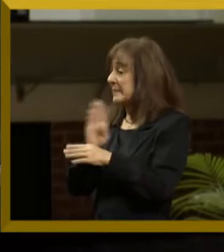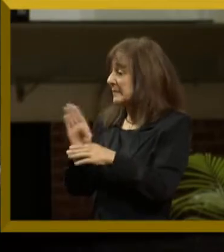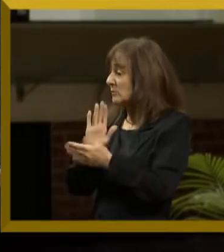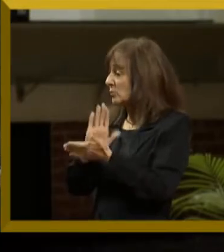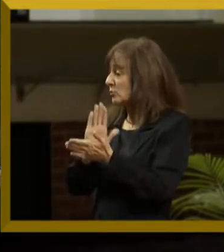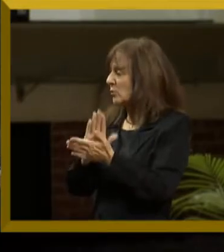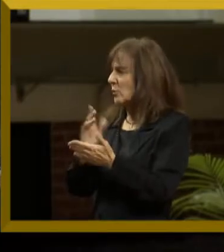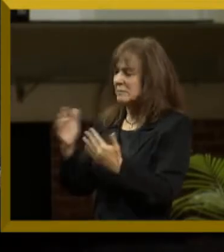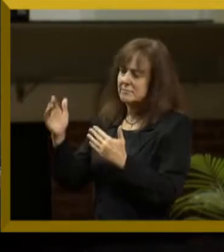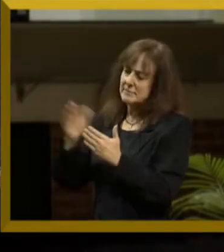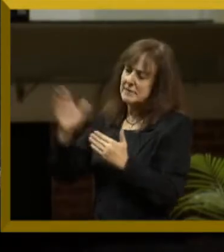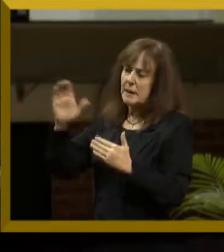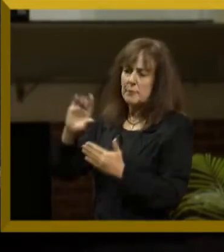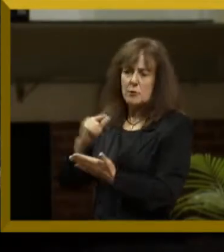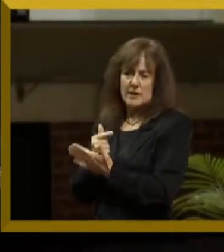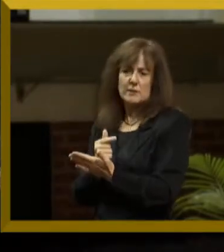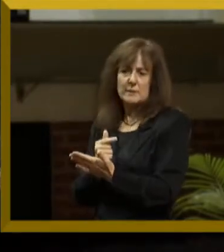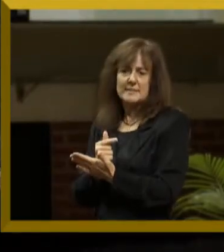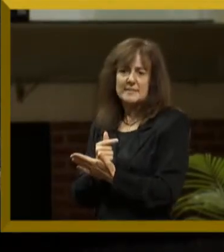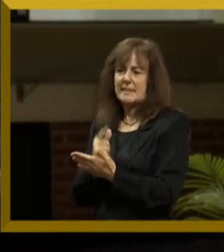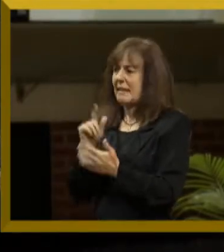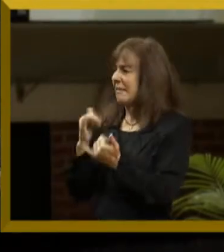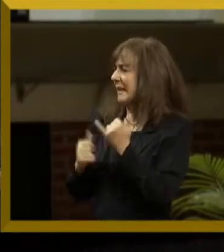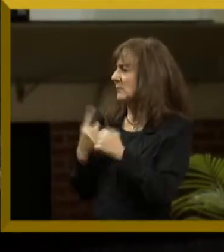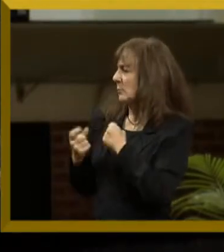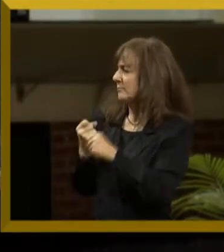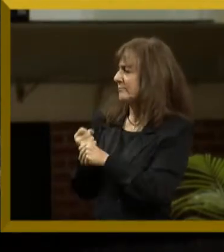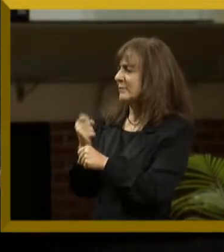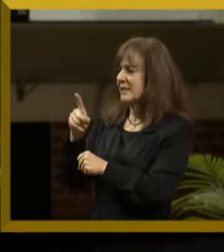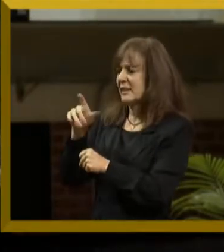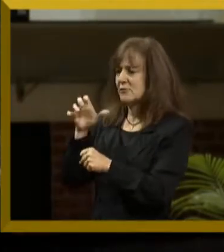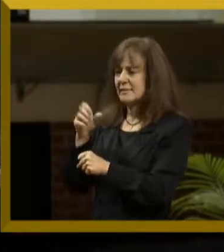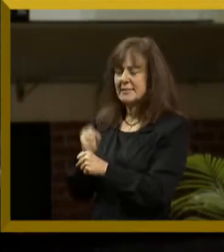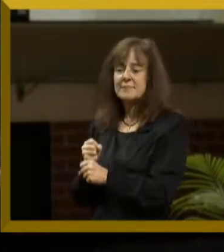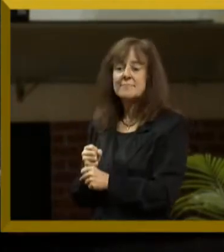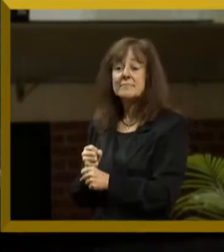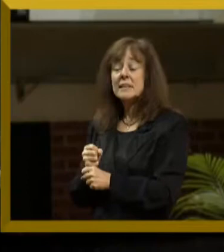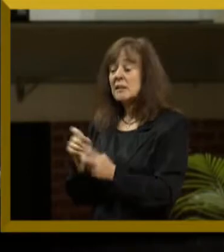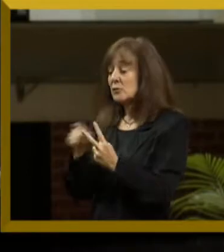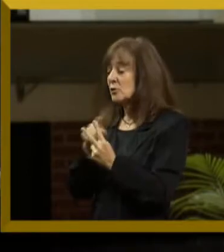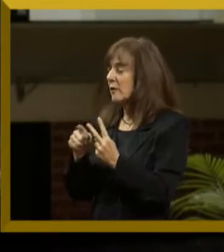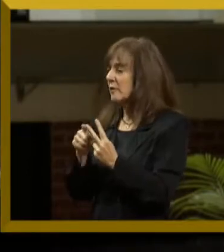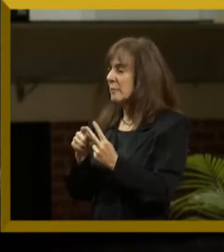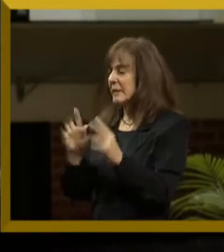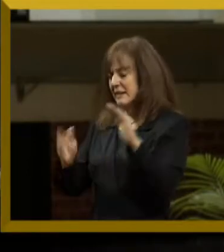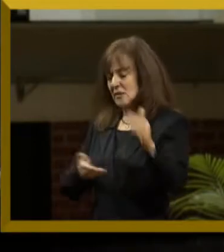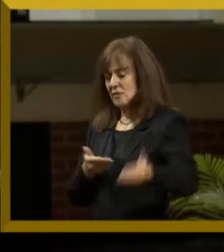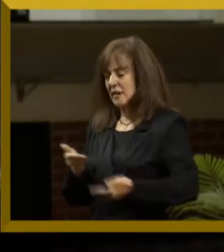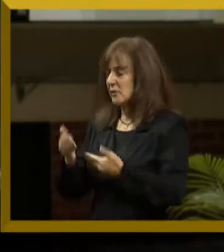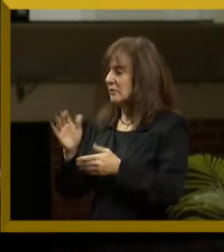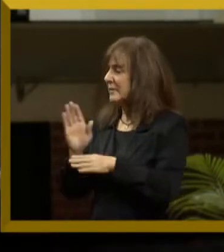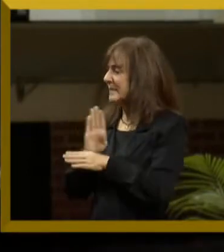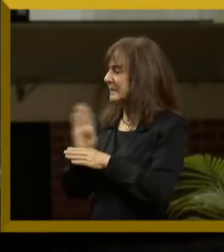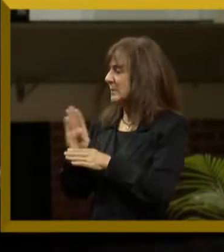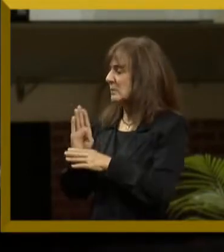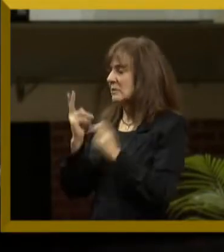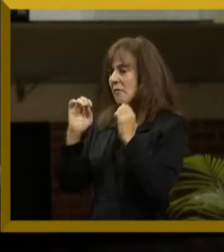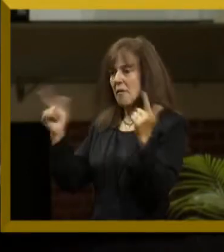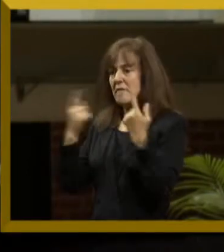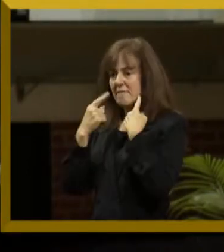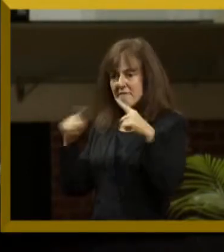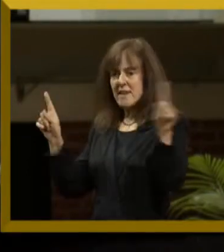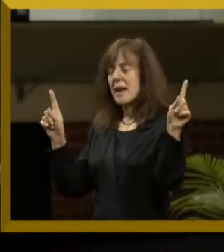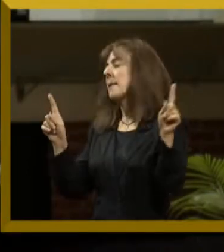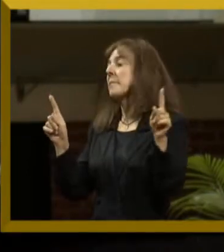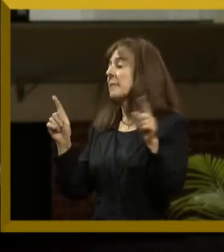Business as one of its top graduates in the past 100 years. He and Ann both have been inducted into the Spear School of Hall of Fame,